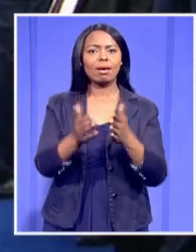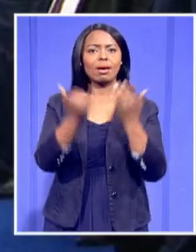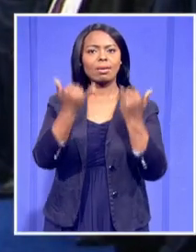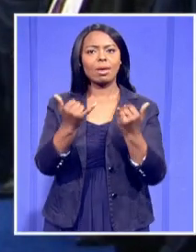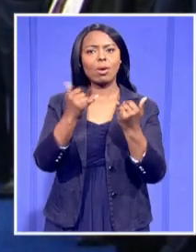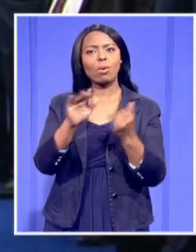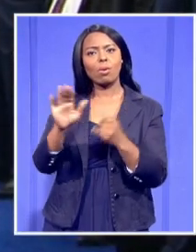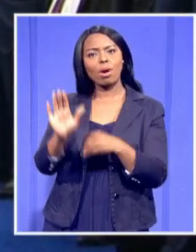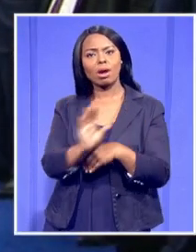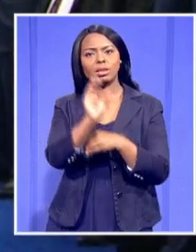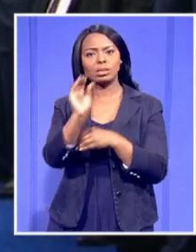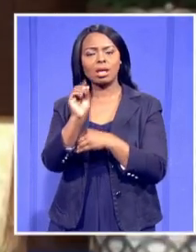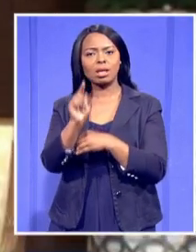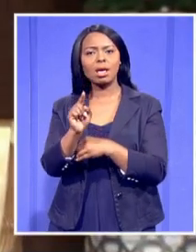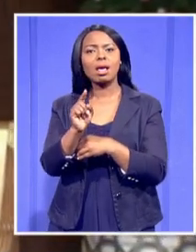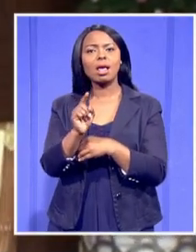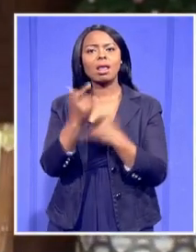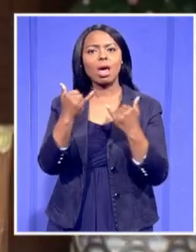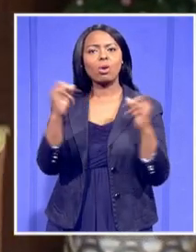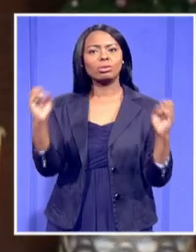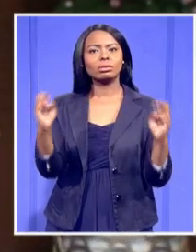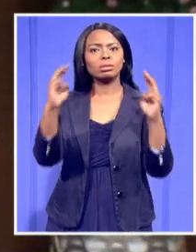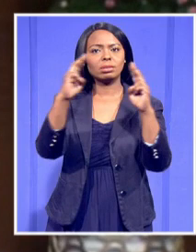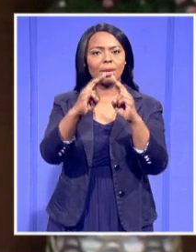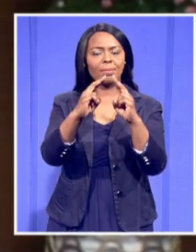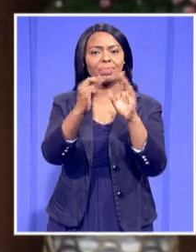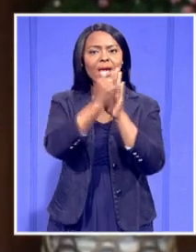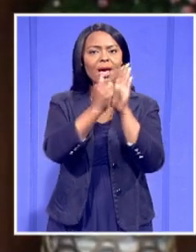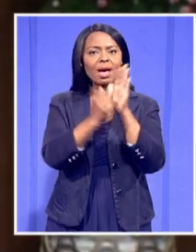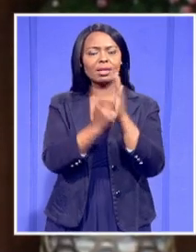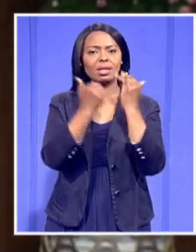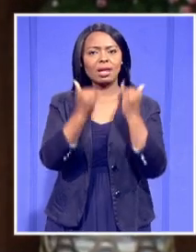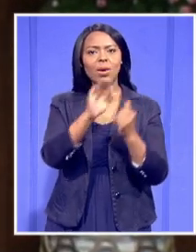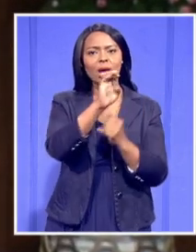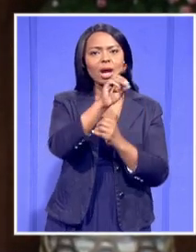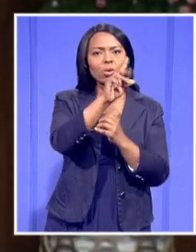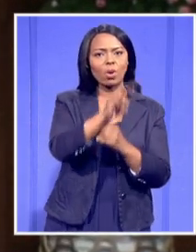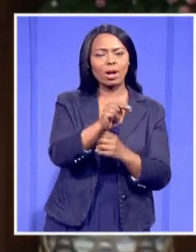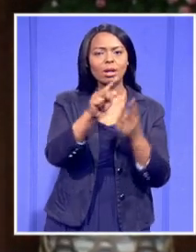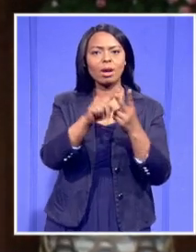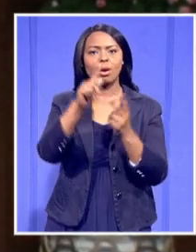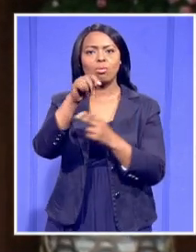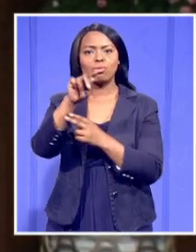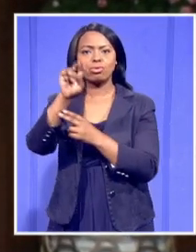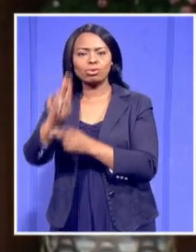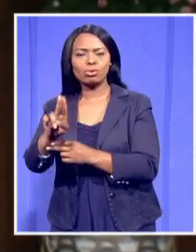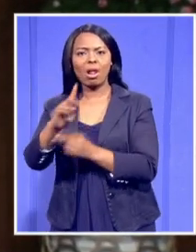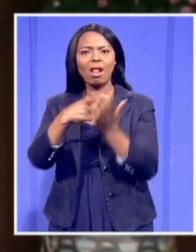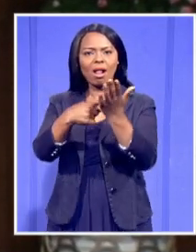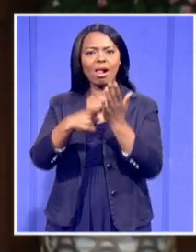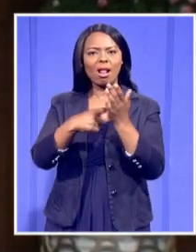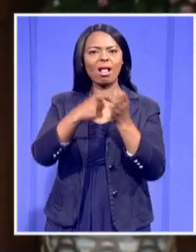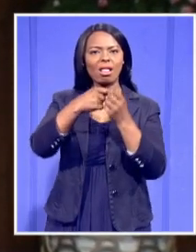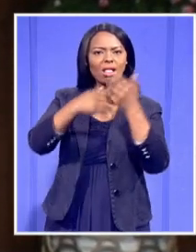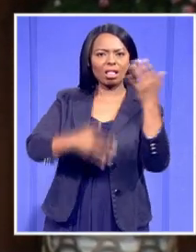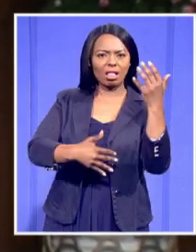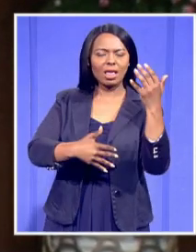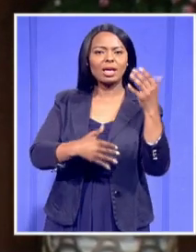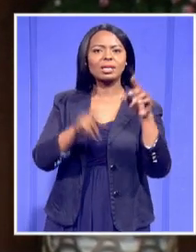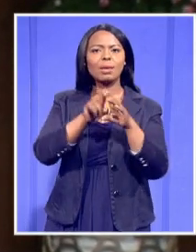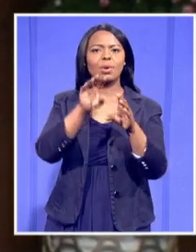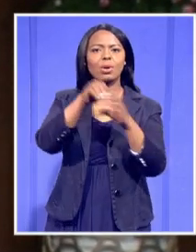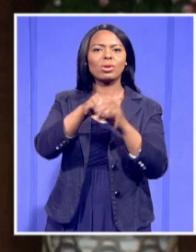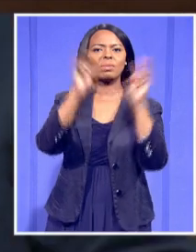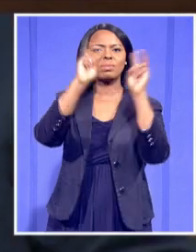of Asian Leaders Summit. Topping the agenda between Erdogan and Putin have been several issues, including energy